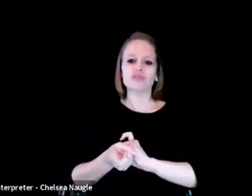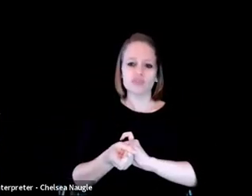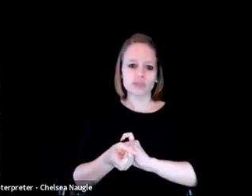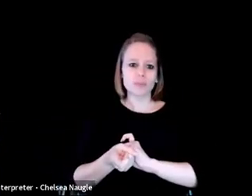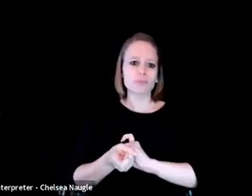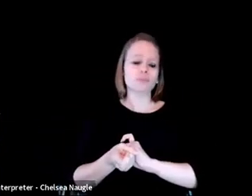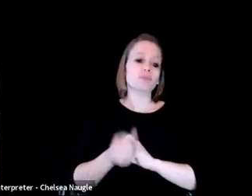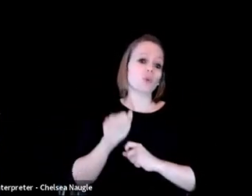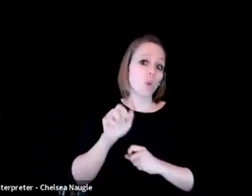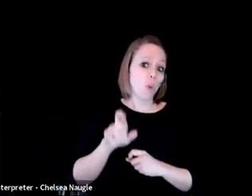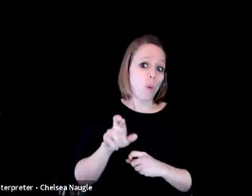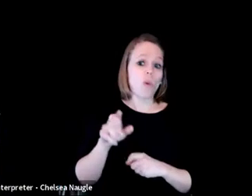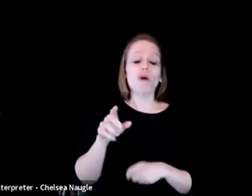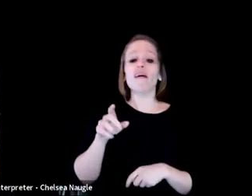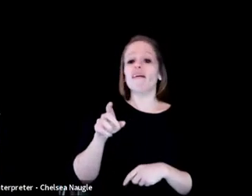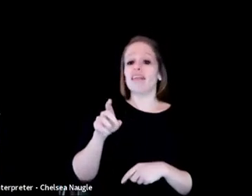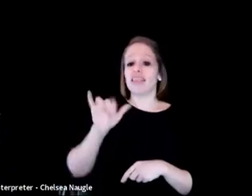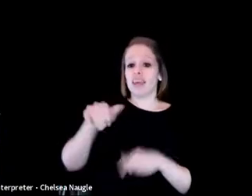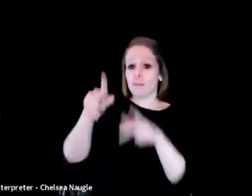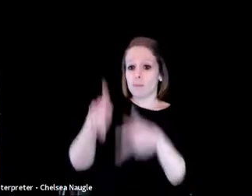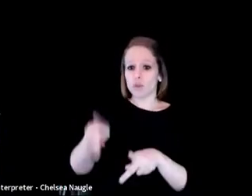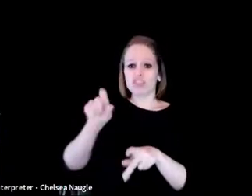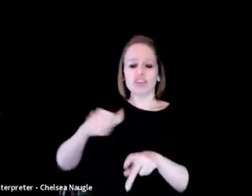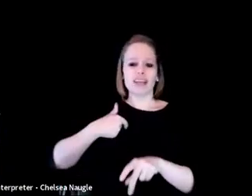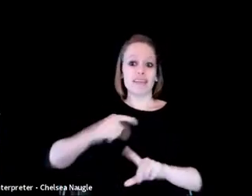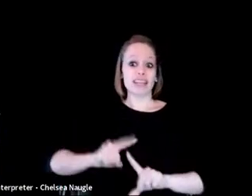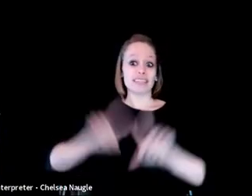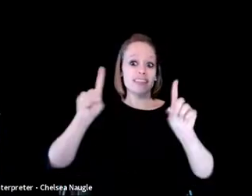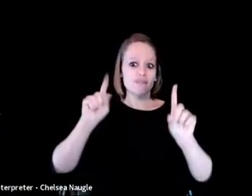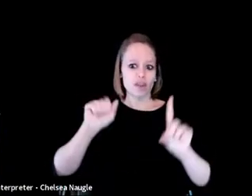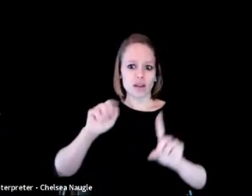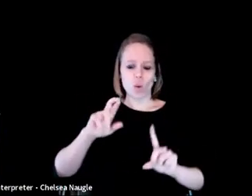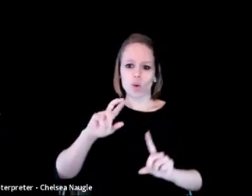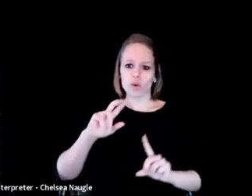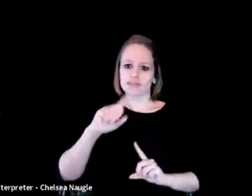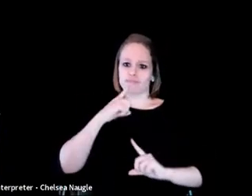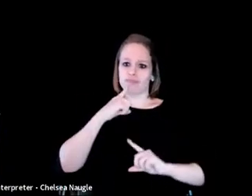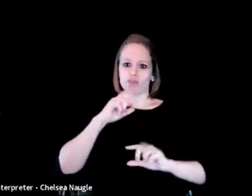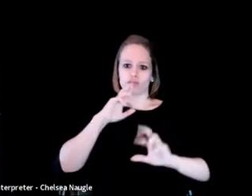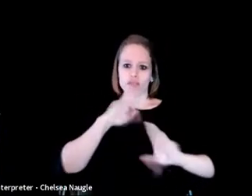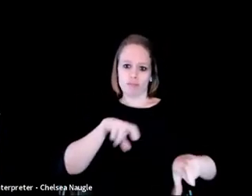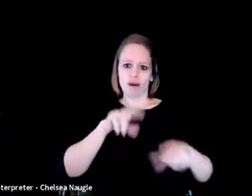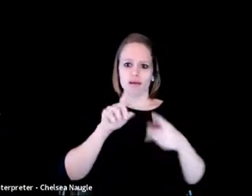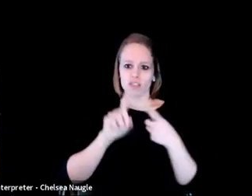or different responses to sensory experiences, okay?